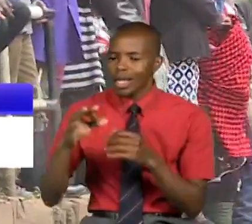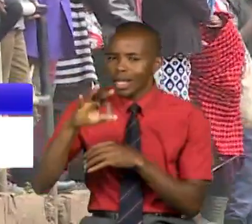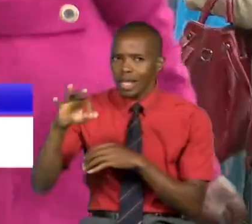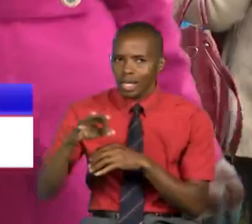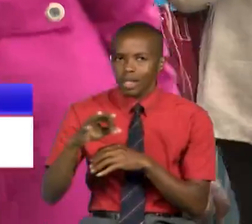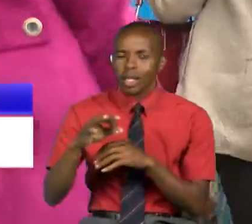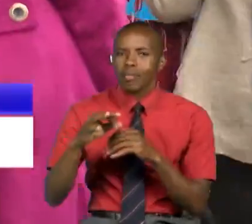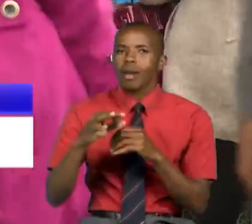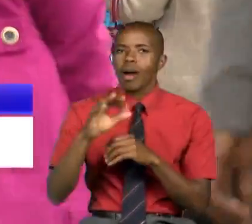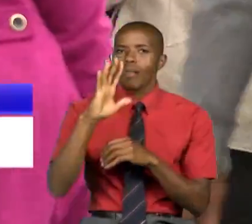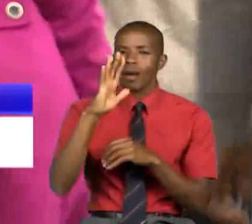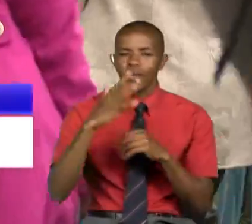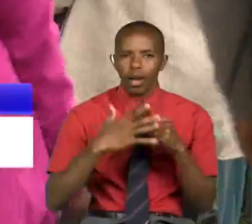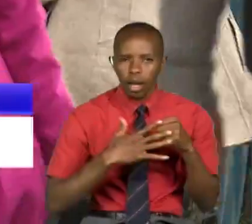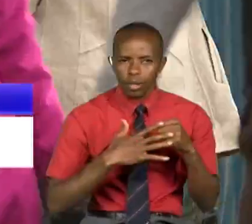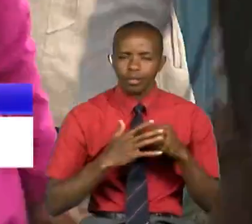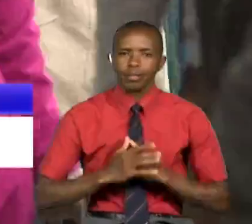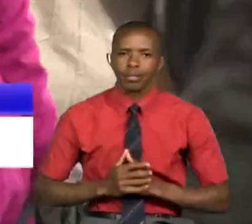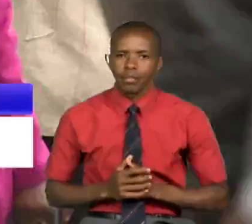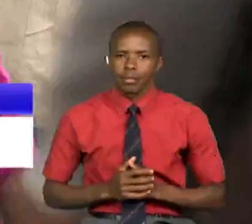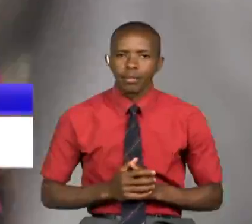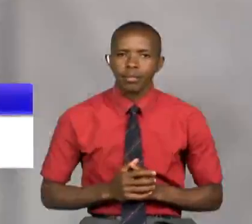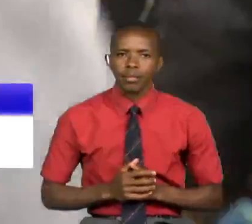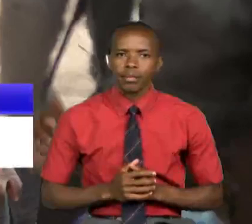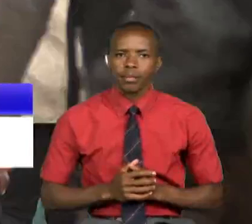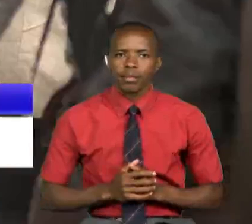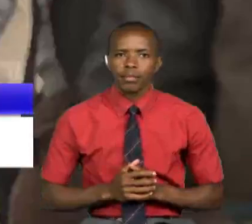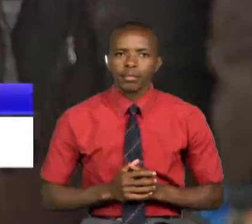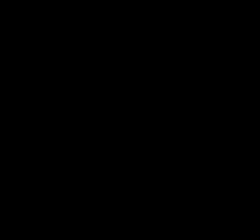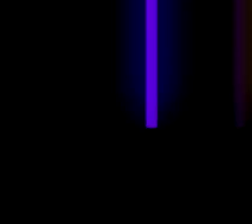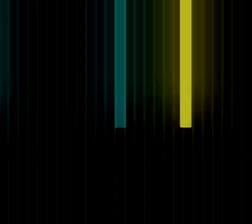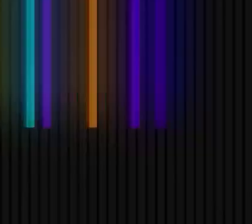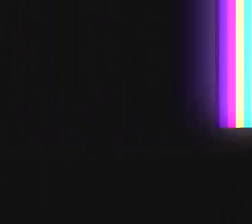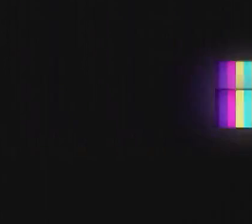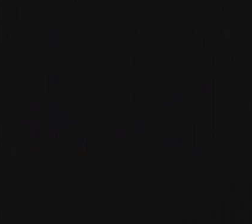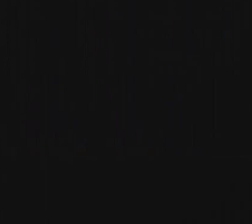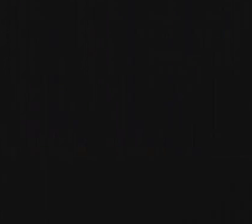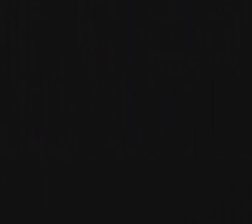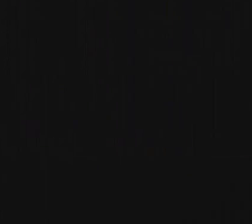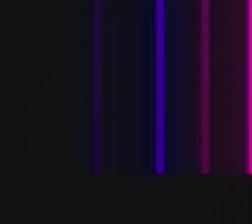3,059. Daniel Karuki for Switch TV News.